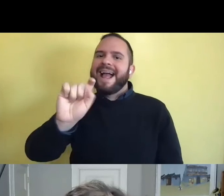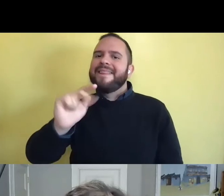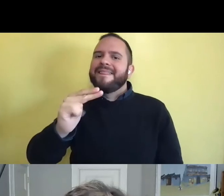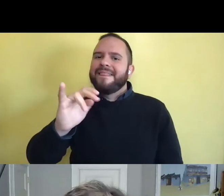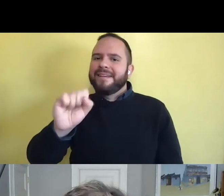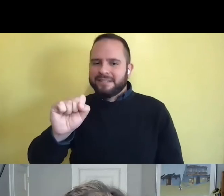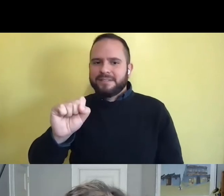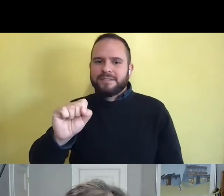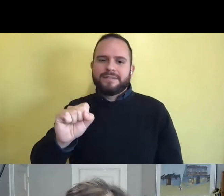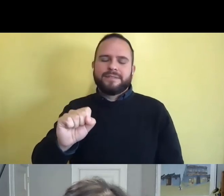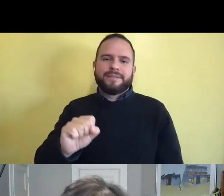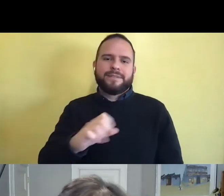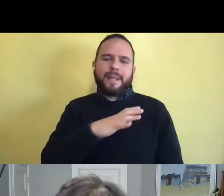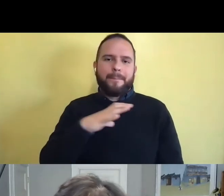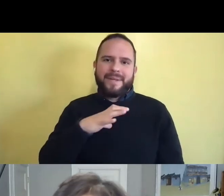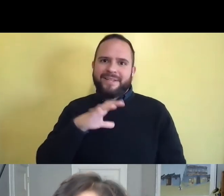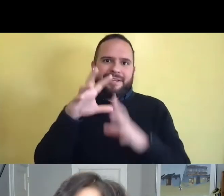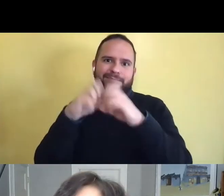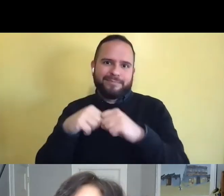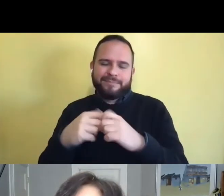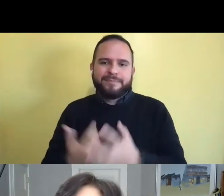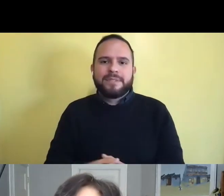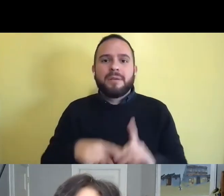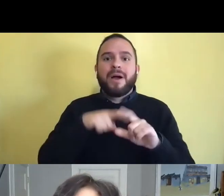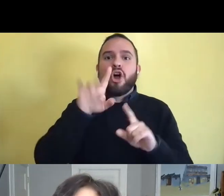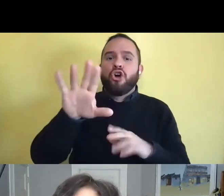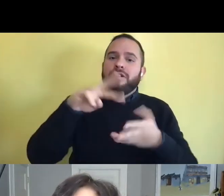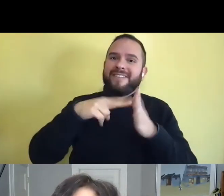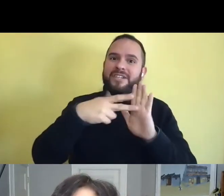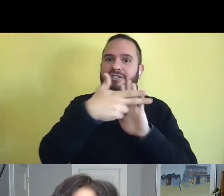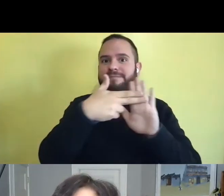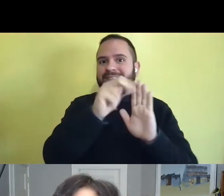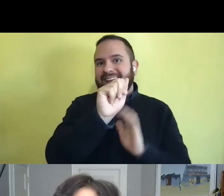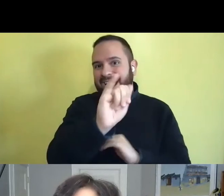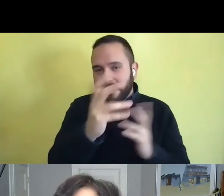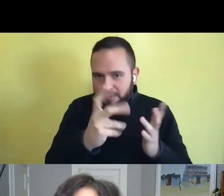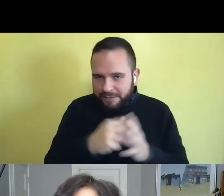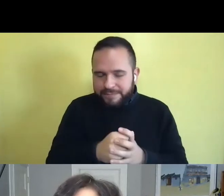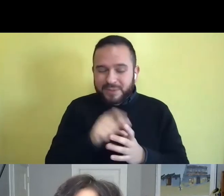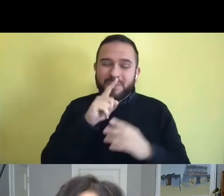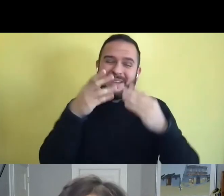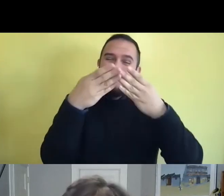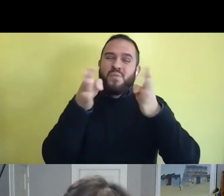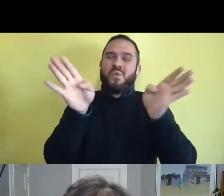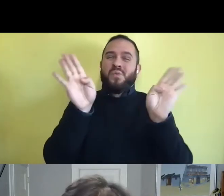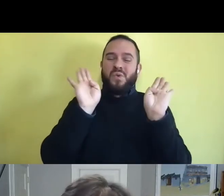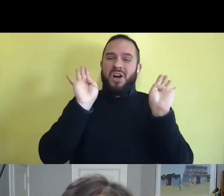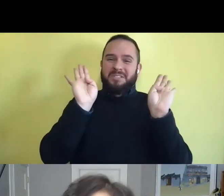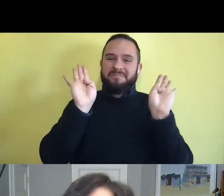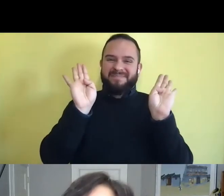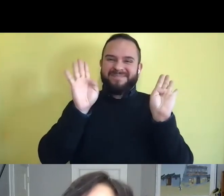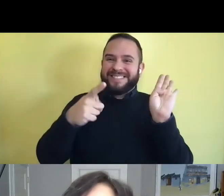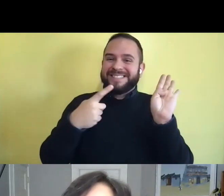imploded. And she defined AI extremely broadly, which was essentially anything